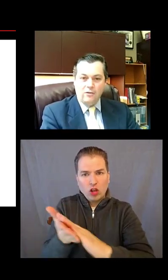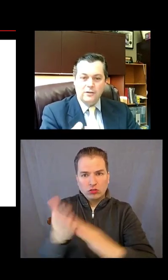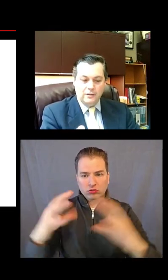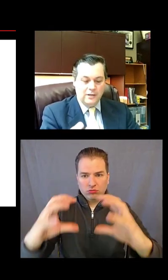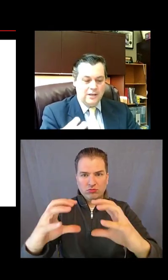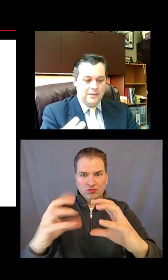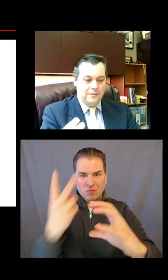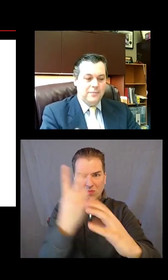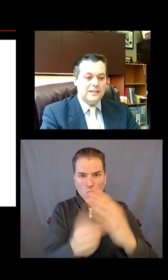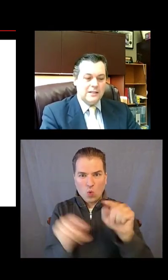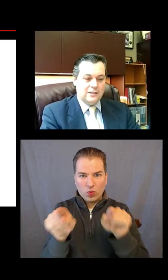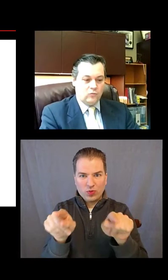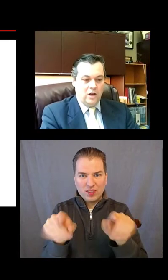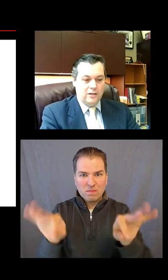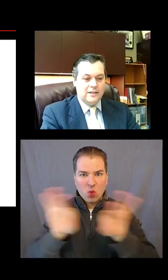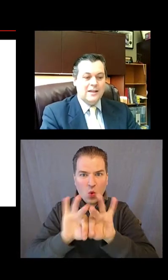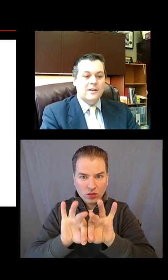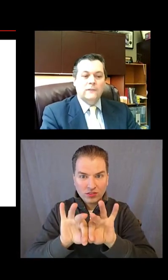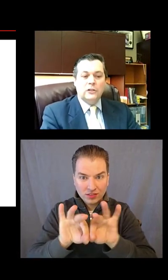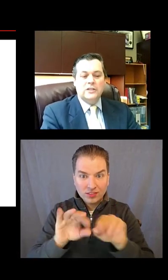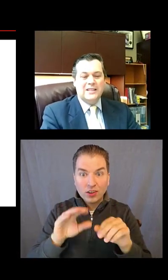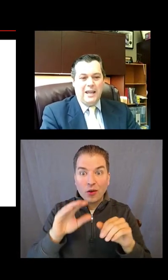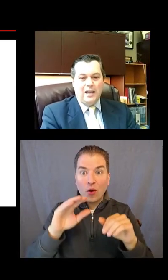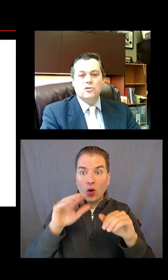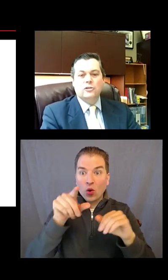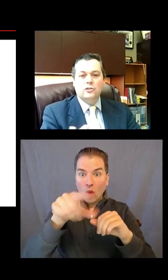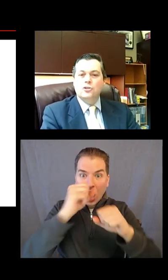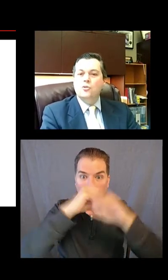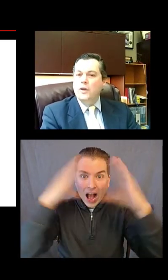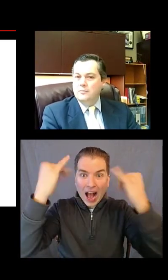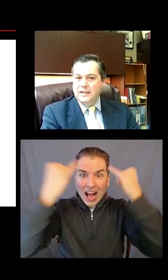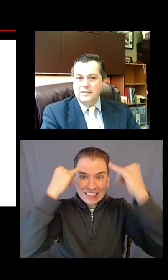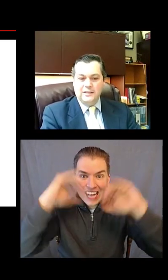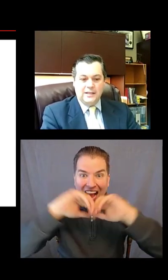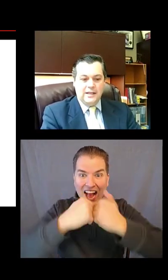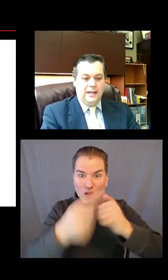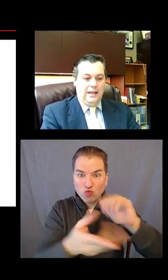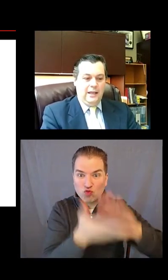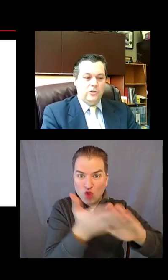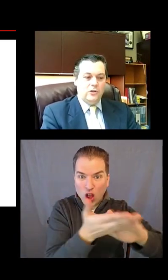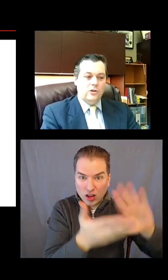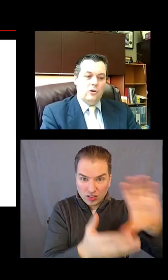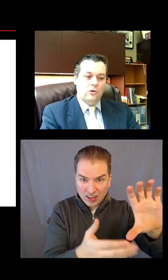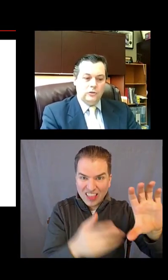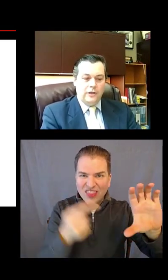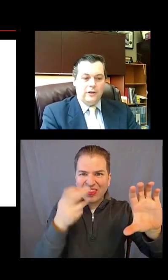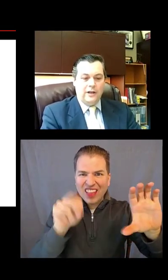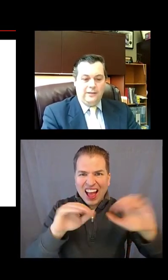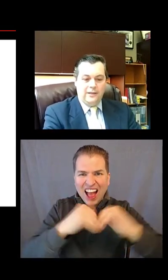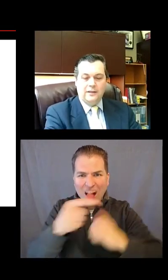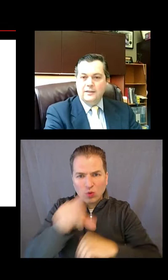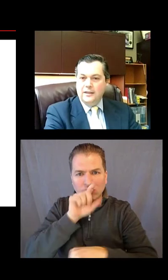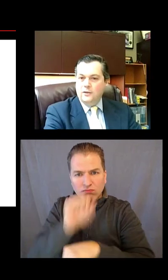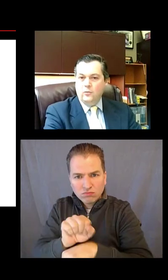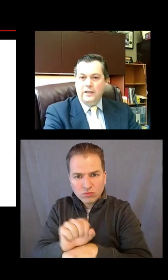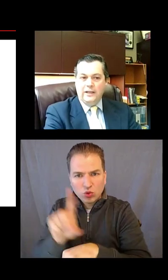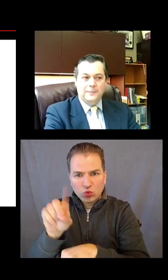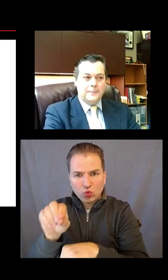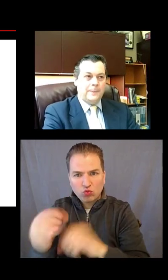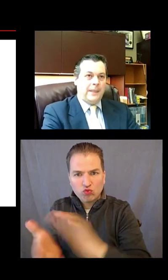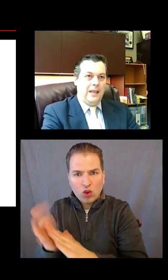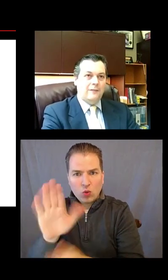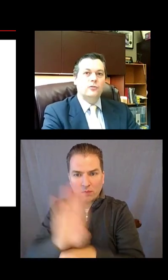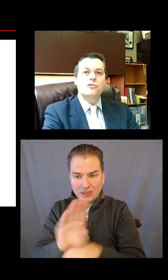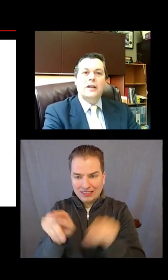entity, how the business runs, versus actually doing business. And when you go to a lawyer, I think that